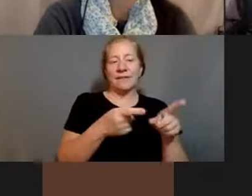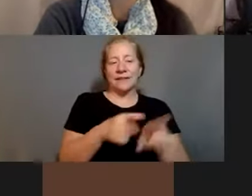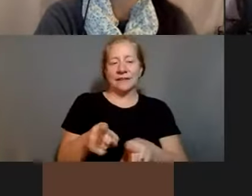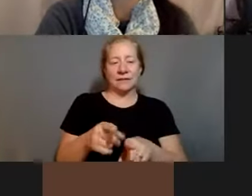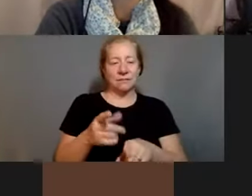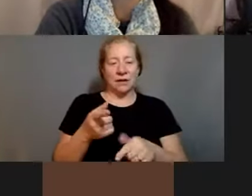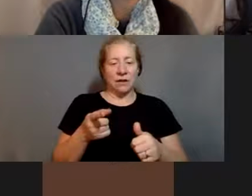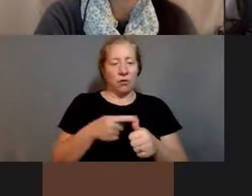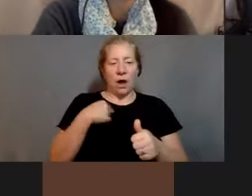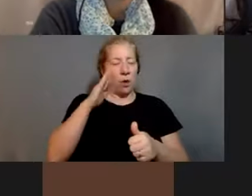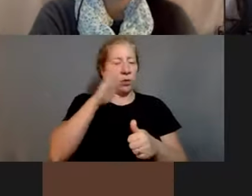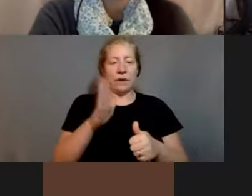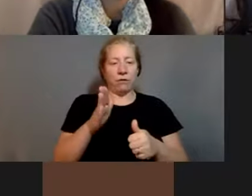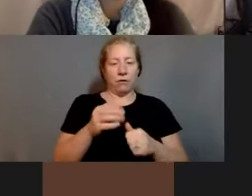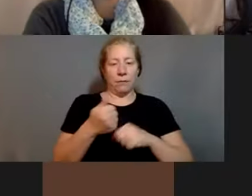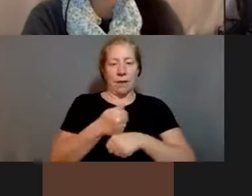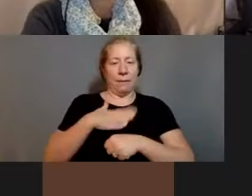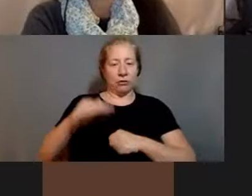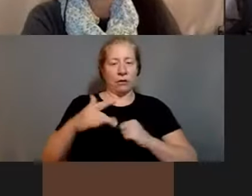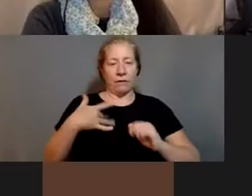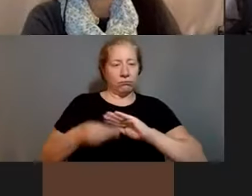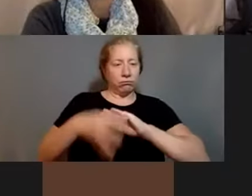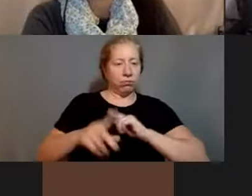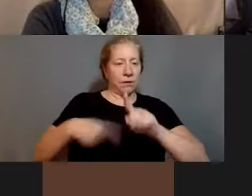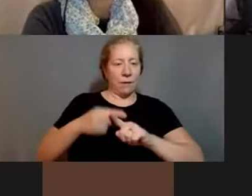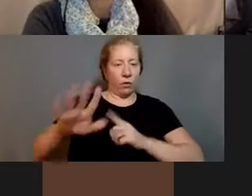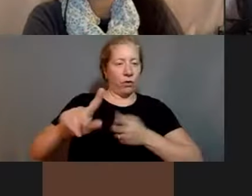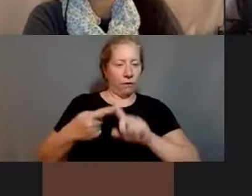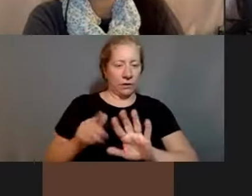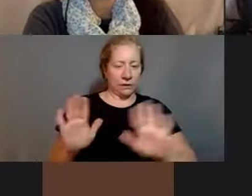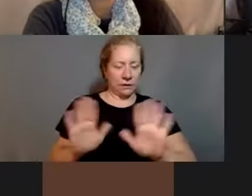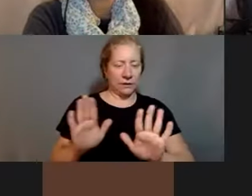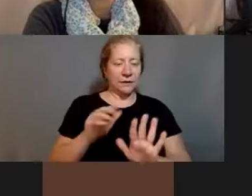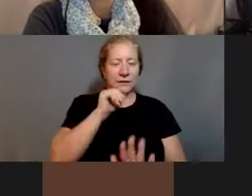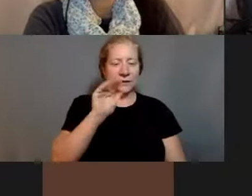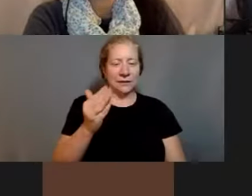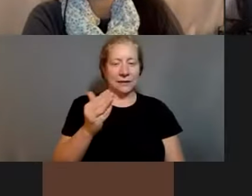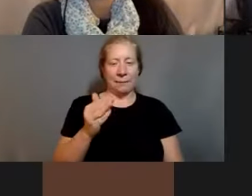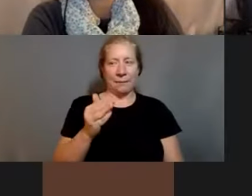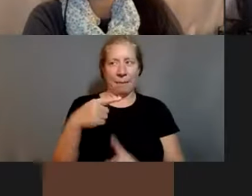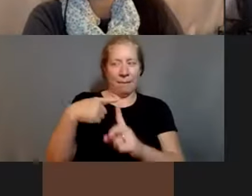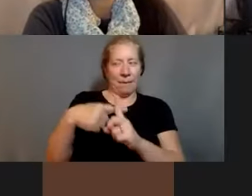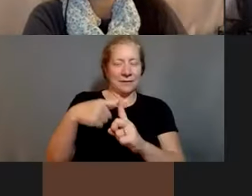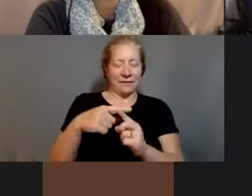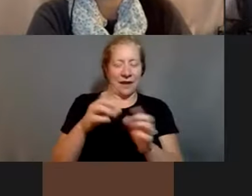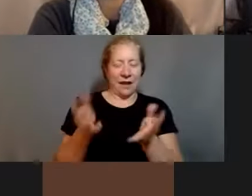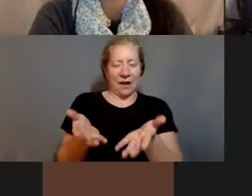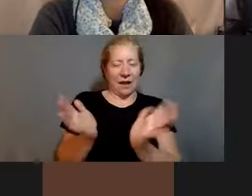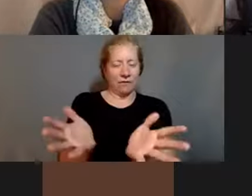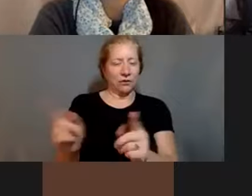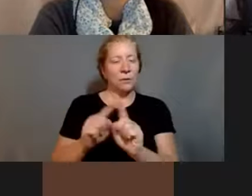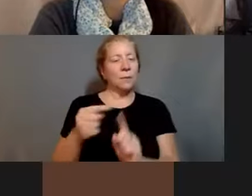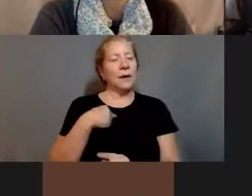I would never do that to my child just because it literally, it just doesn't seem like a productive conversation. But I would want